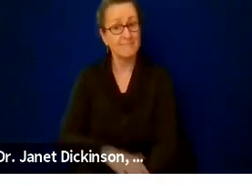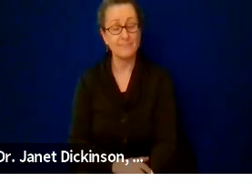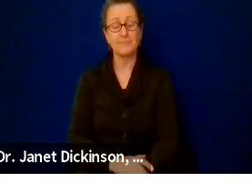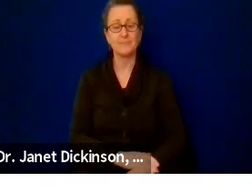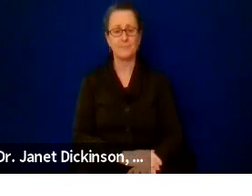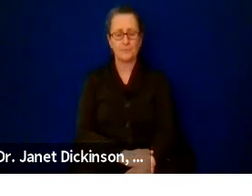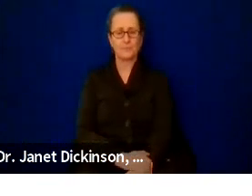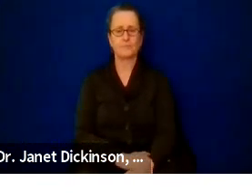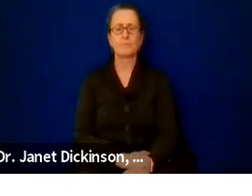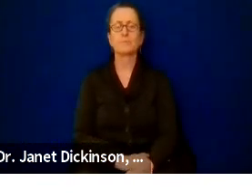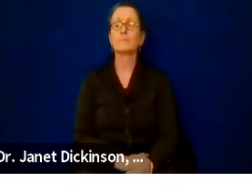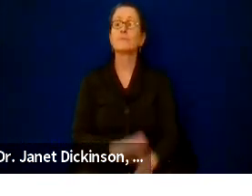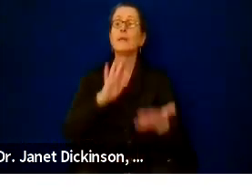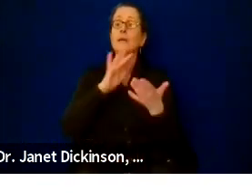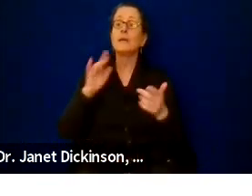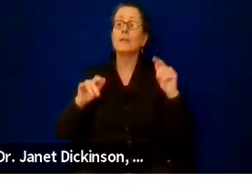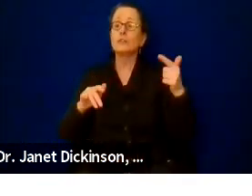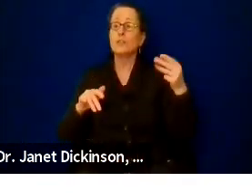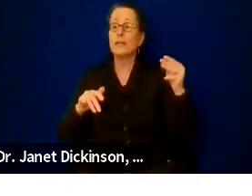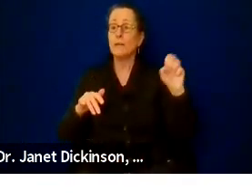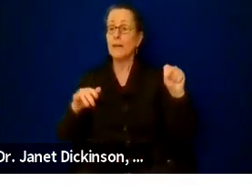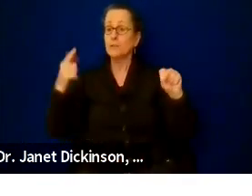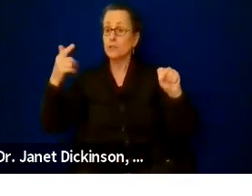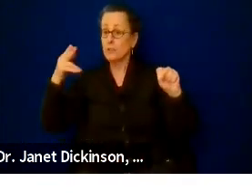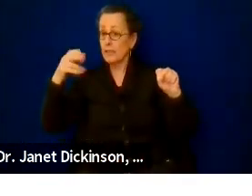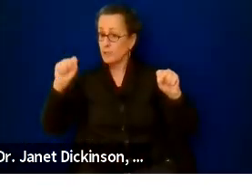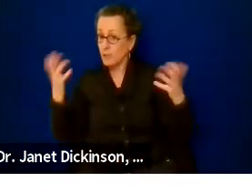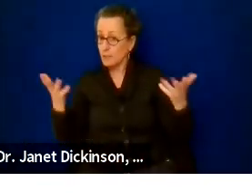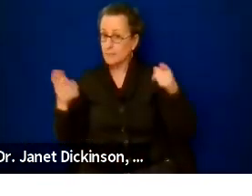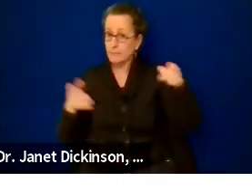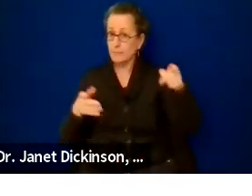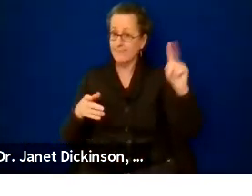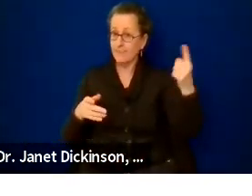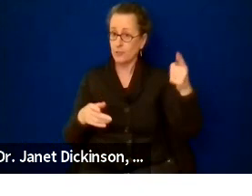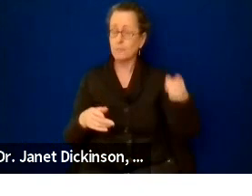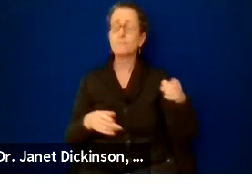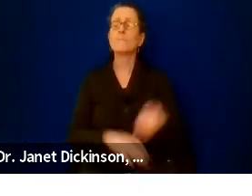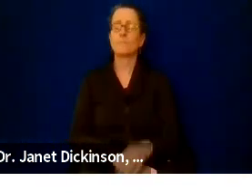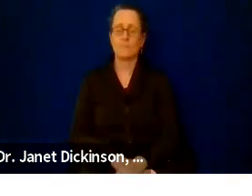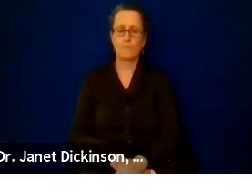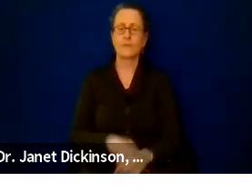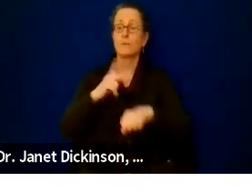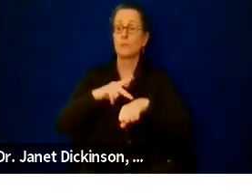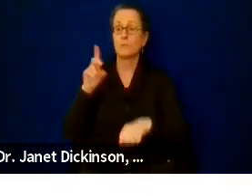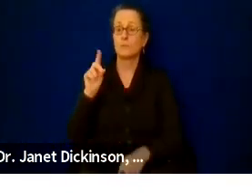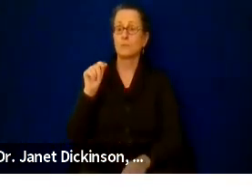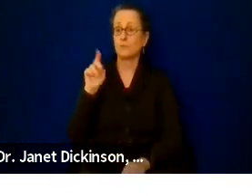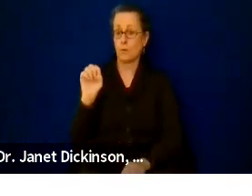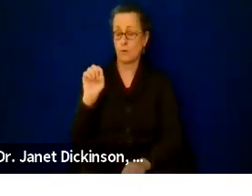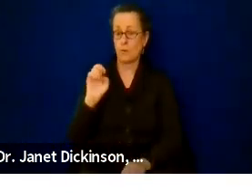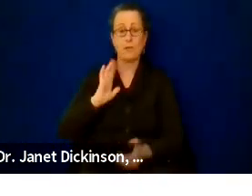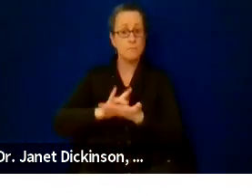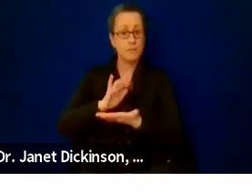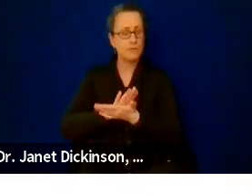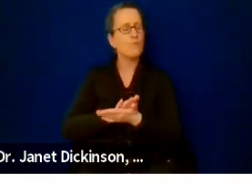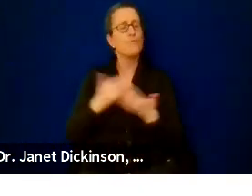Thanks for that. What about at the middle and the high school? Principal Dole? Yes, at Greenfield Middle School, we're very